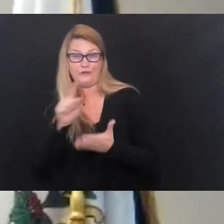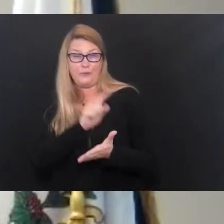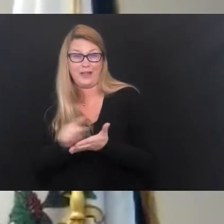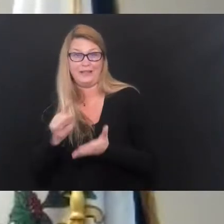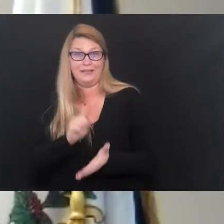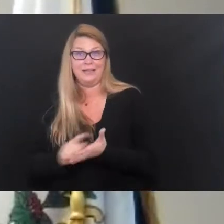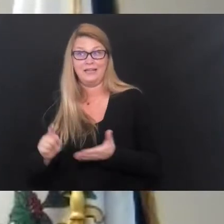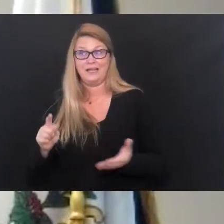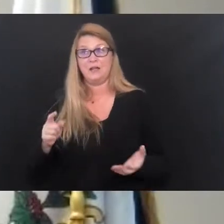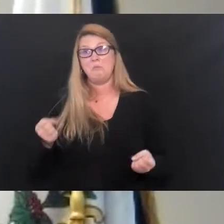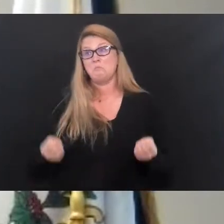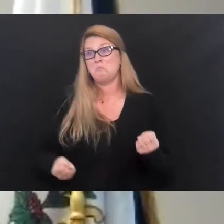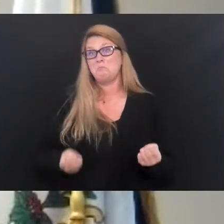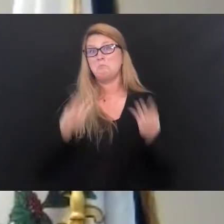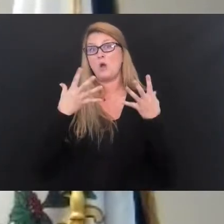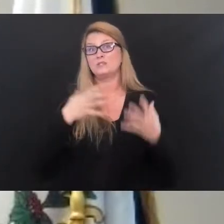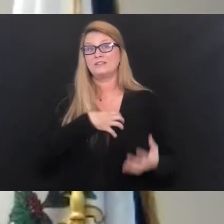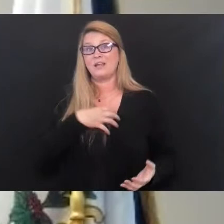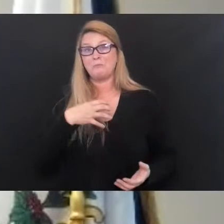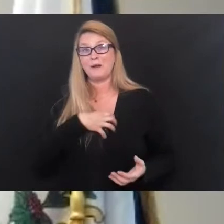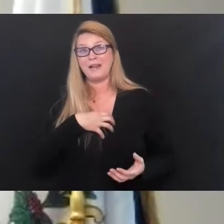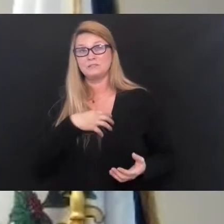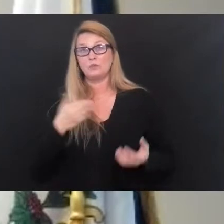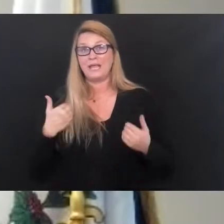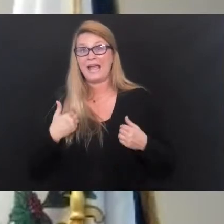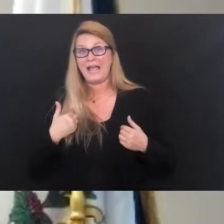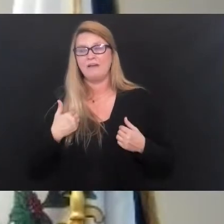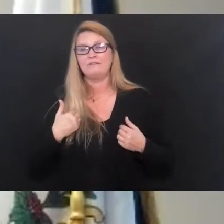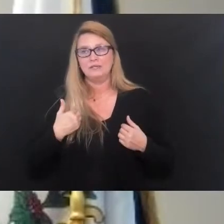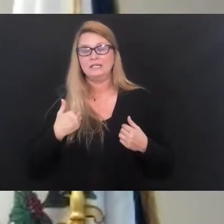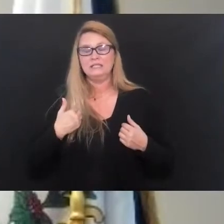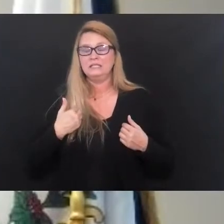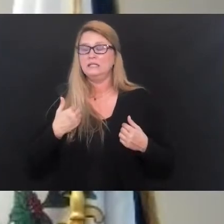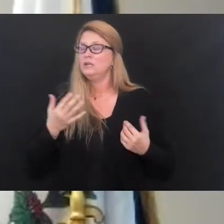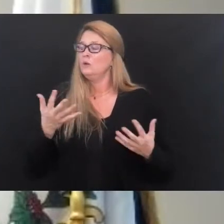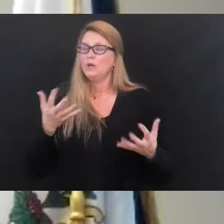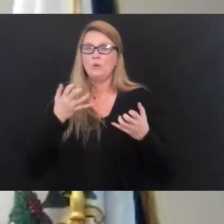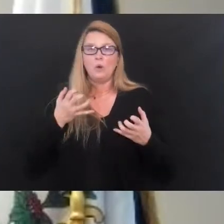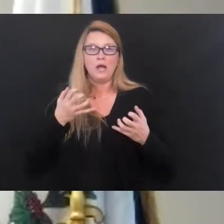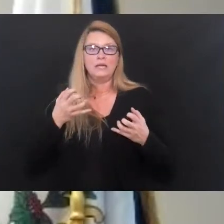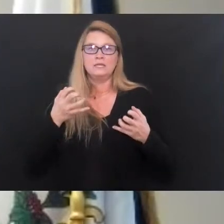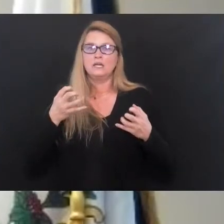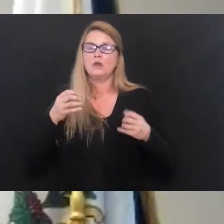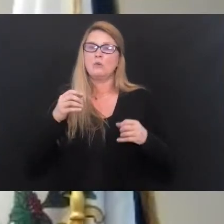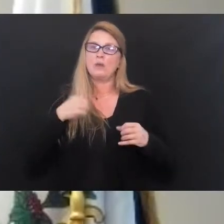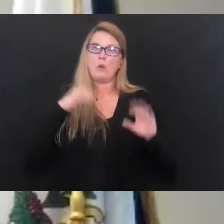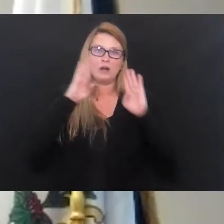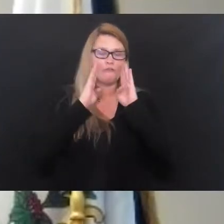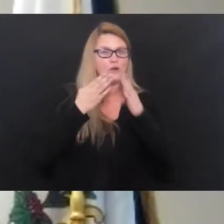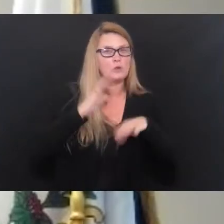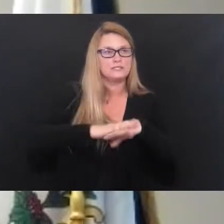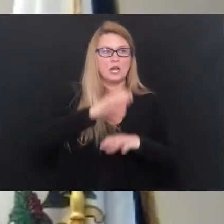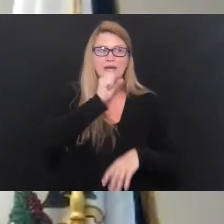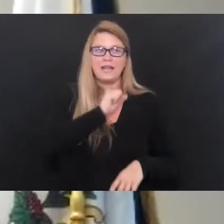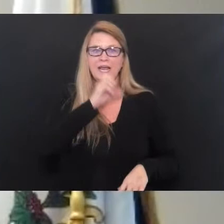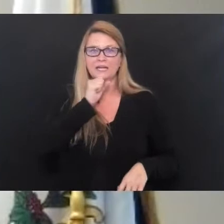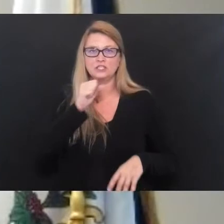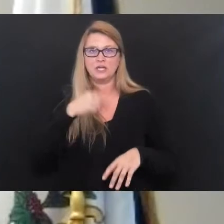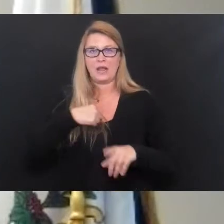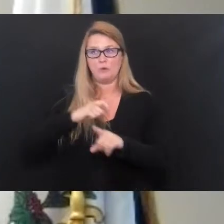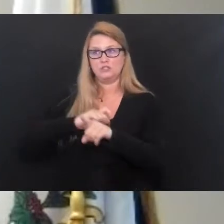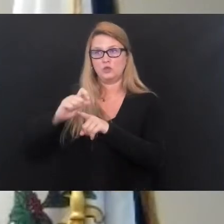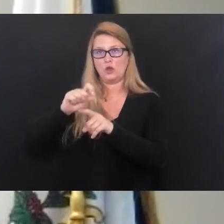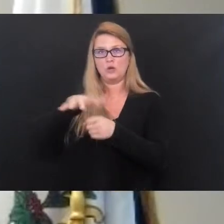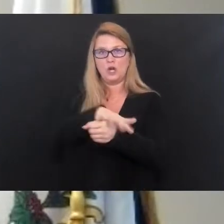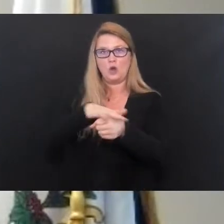we get is relatively low to that number, but we want to go after every one of those. We want to go after age, and I was on a call last night with the local